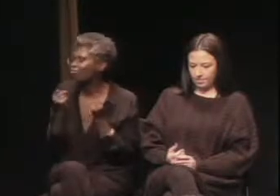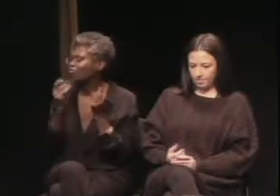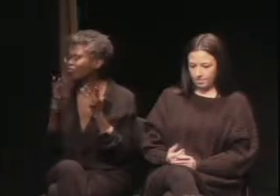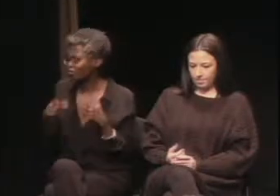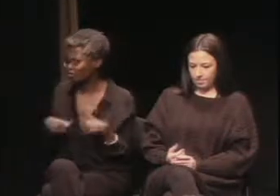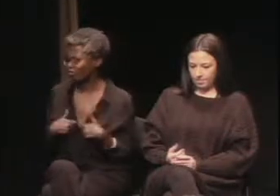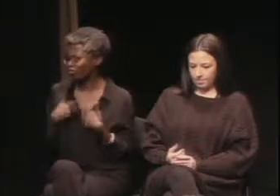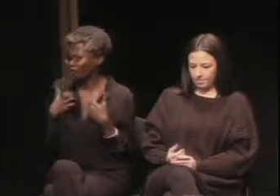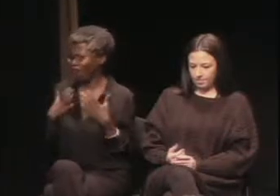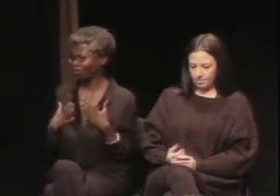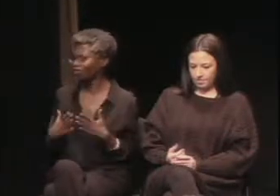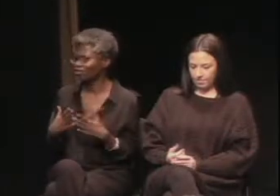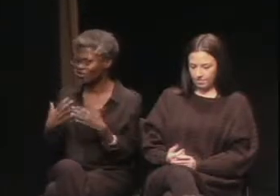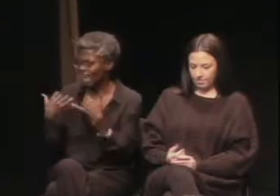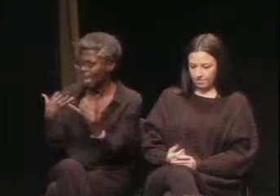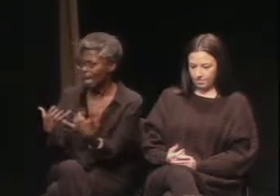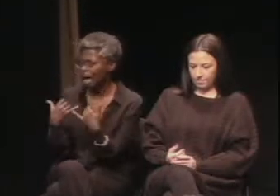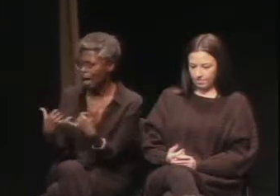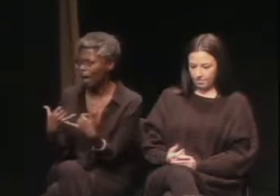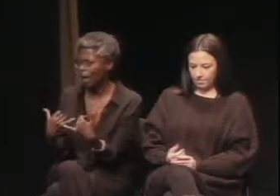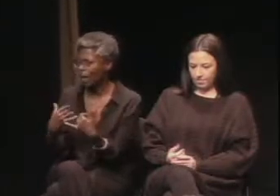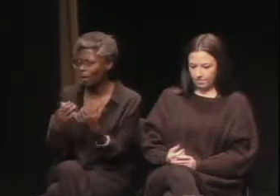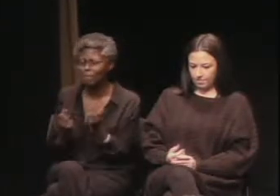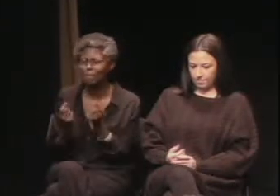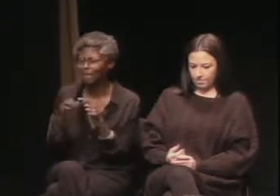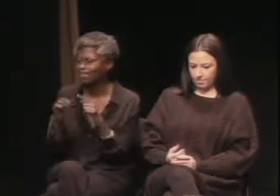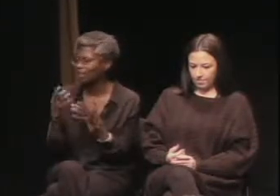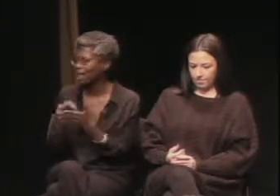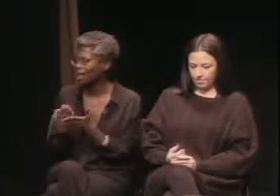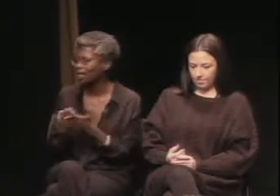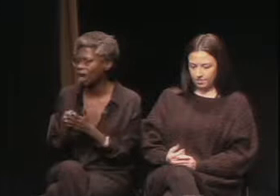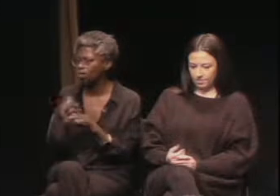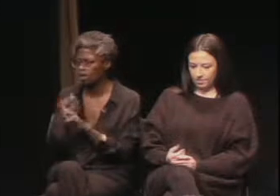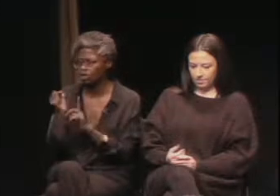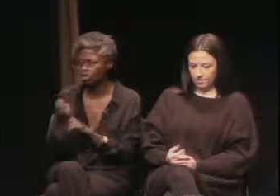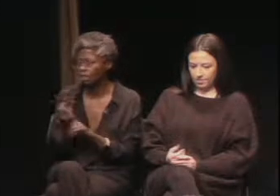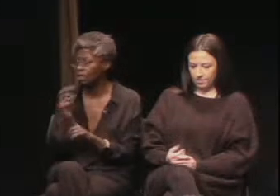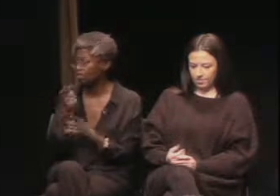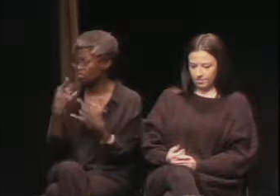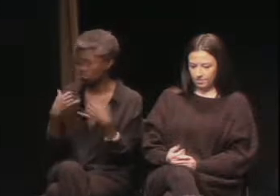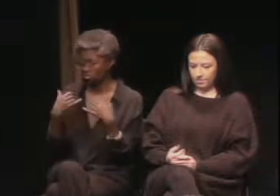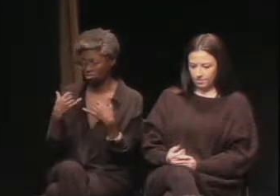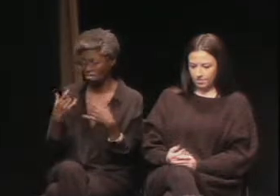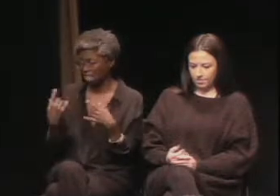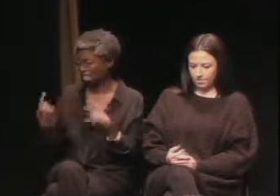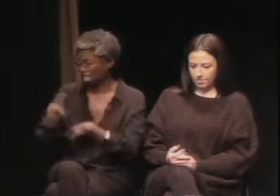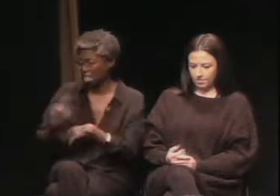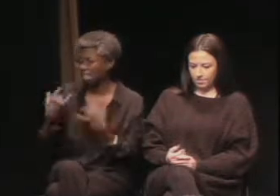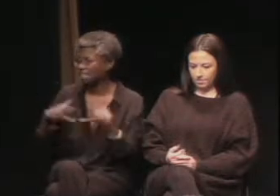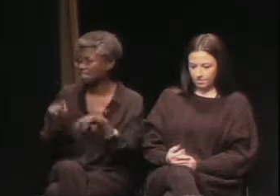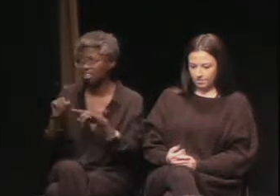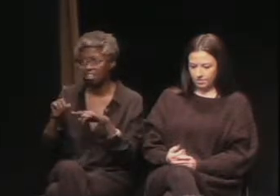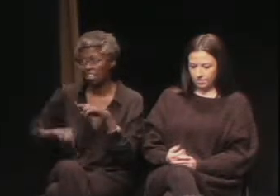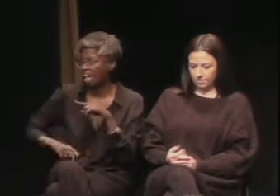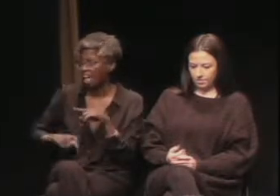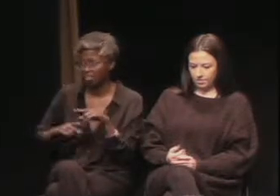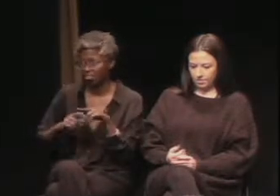now in all sort of economic conditions who don't, literally still today, can't take time off of work,